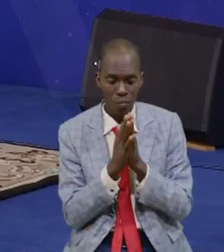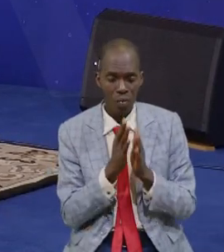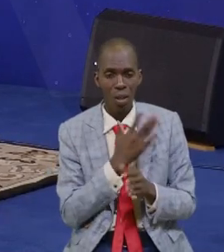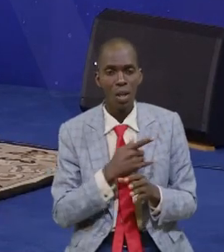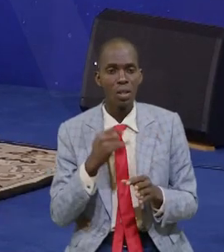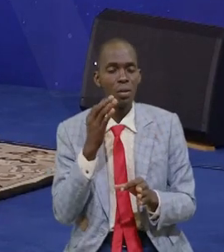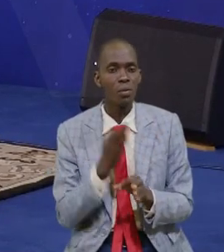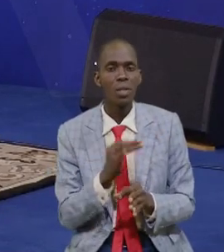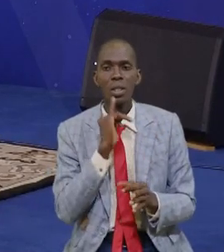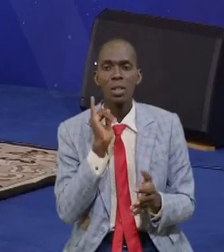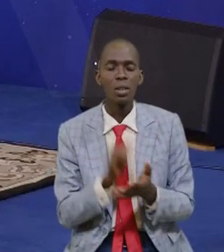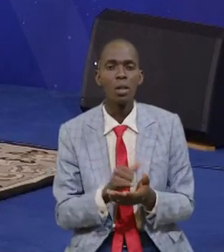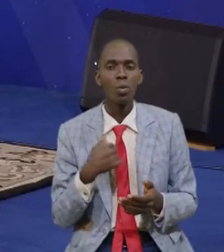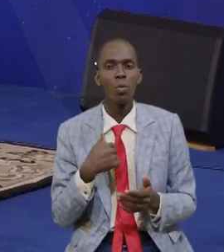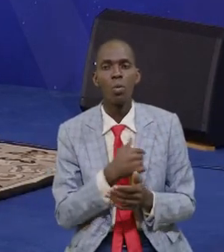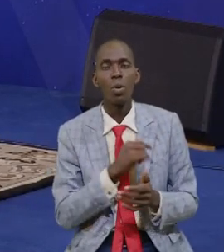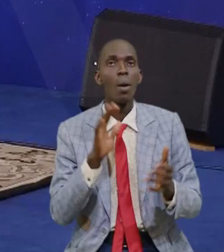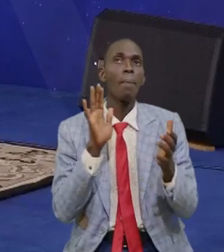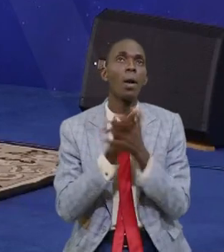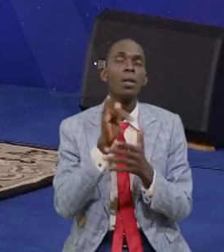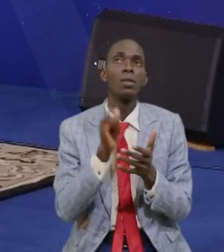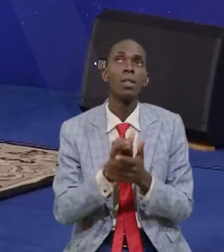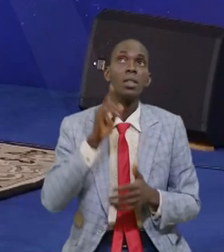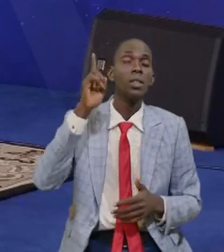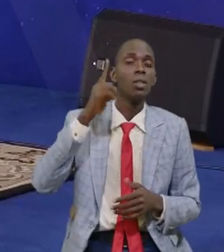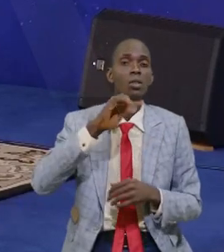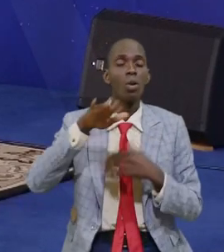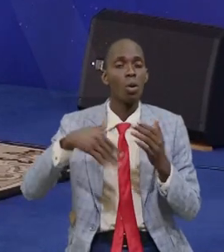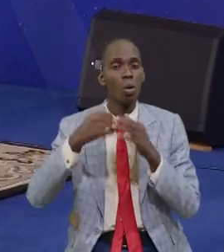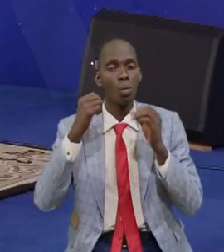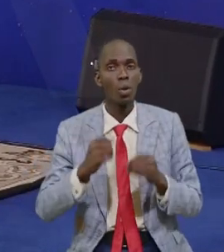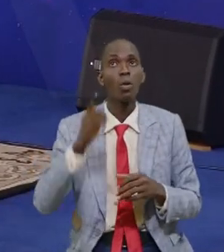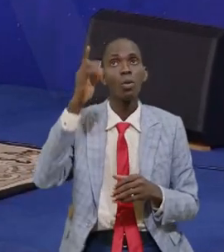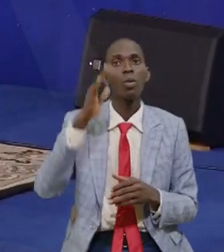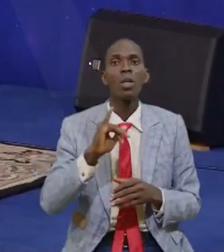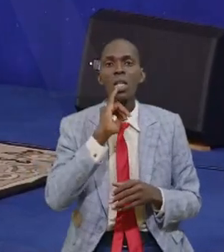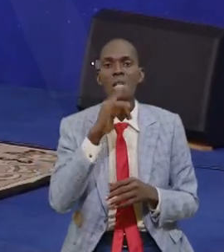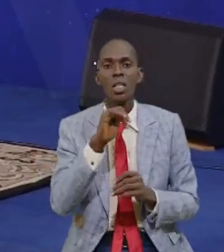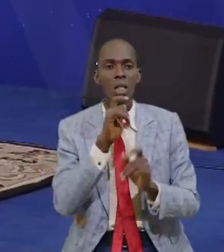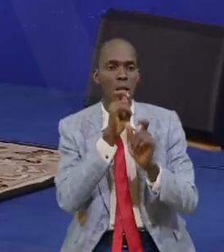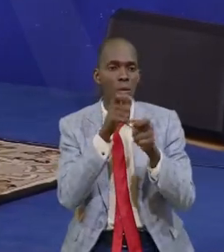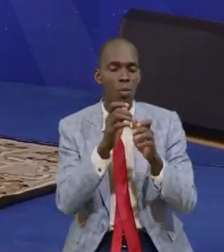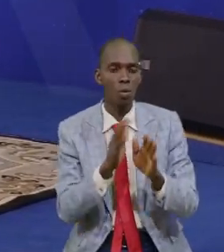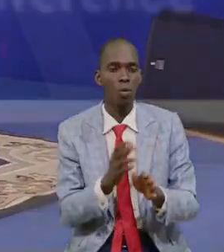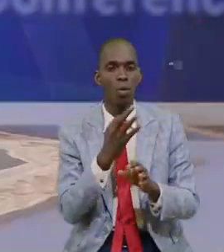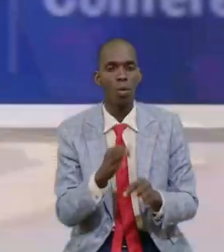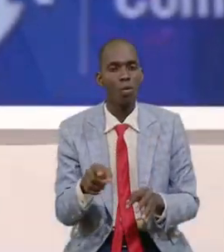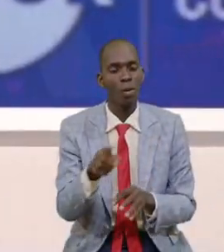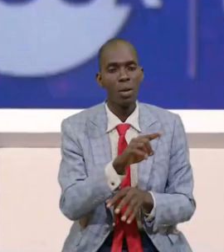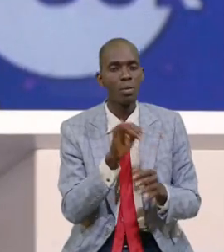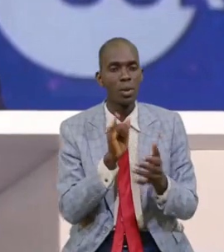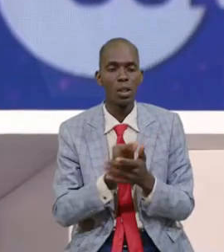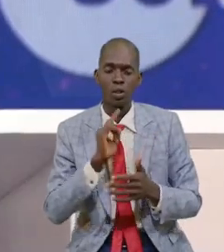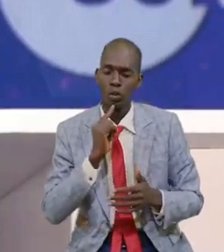we believe that he, the Almighty God, is a rewarder of them that